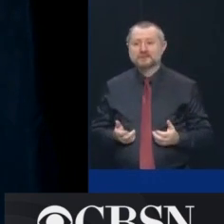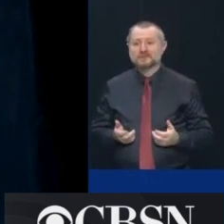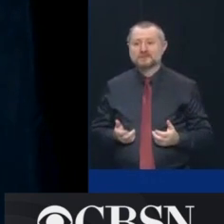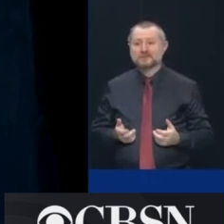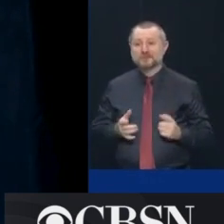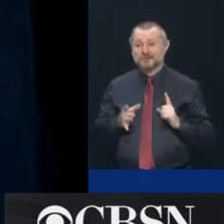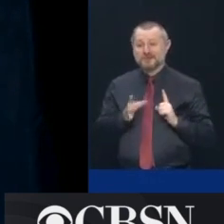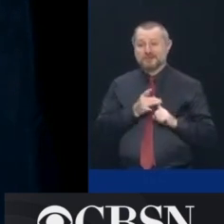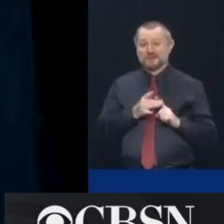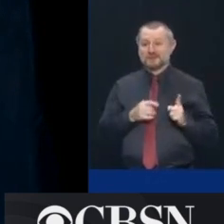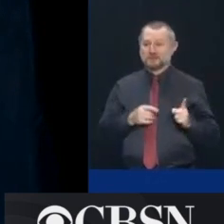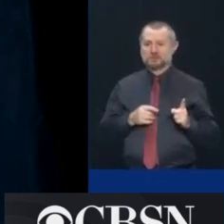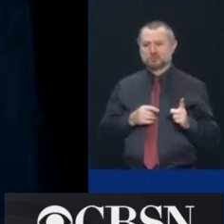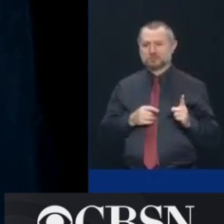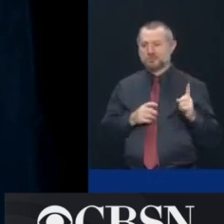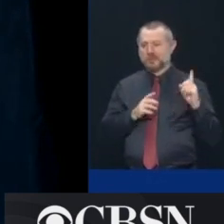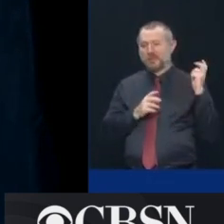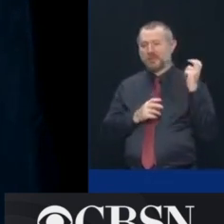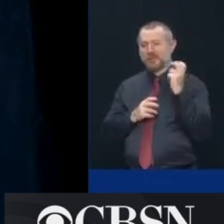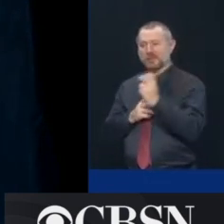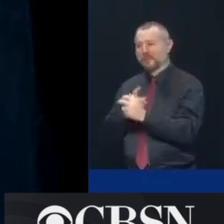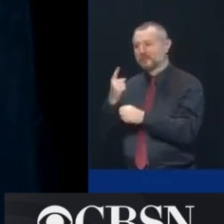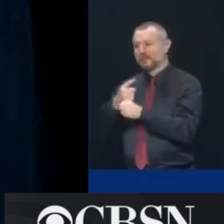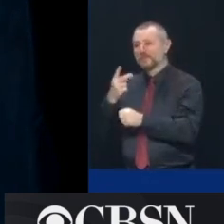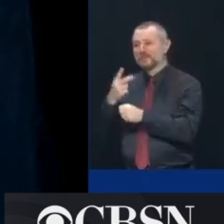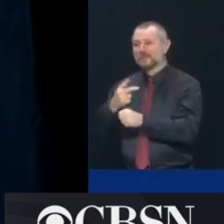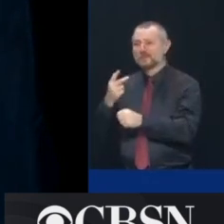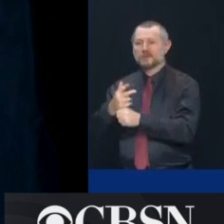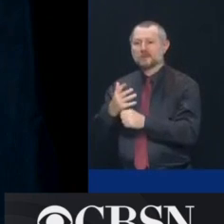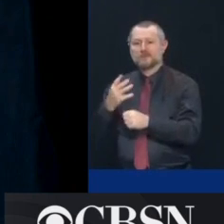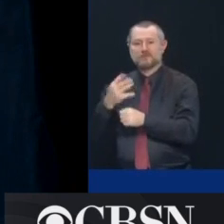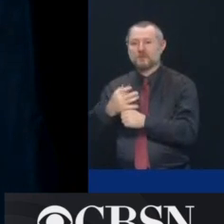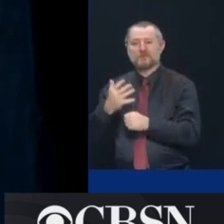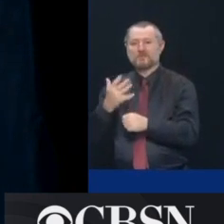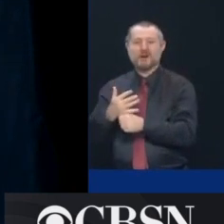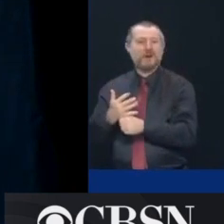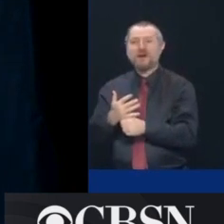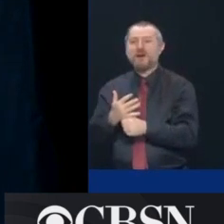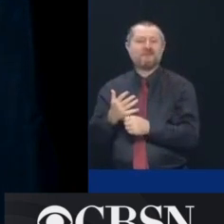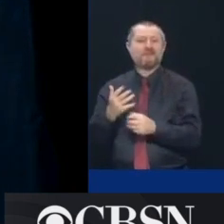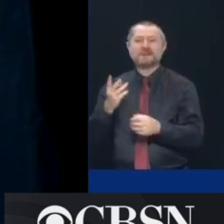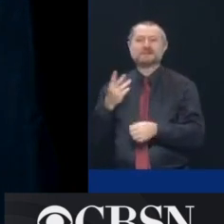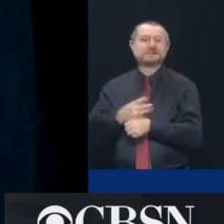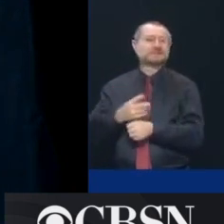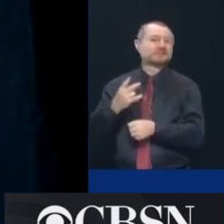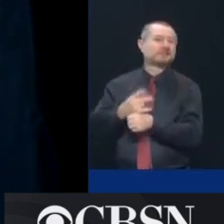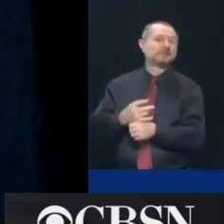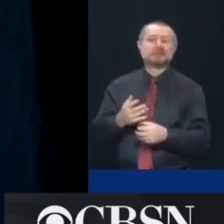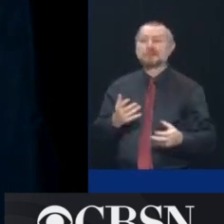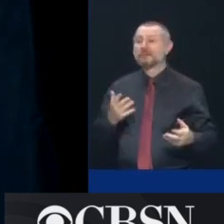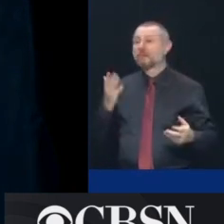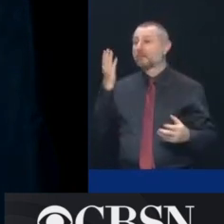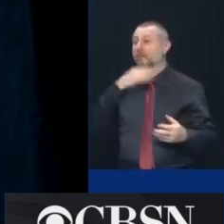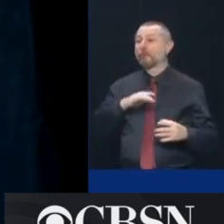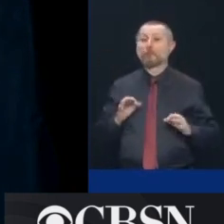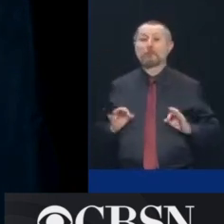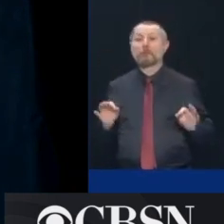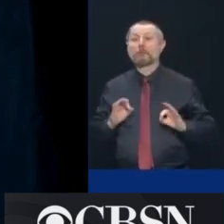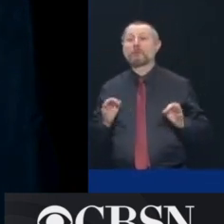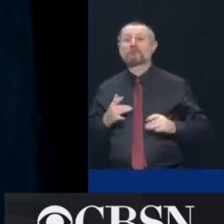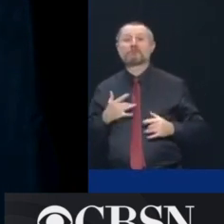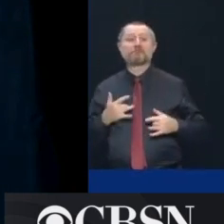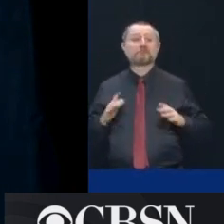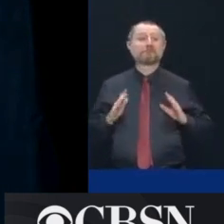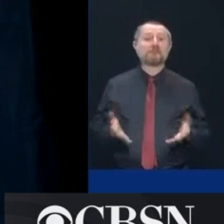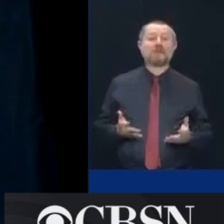the virus for 1, 2, 3, 4, 5, 6, 7 days without showing the virus on a